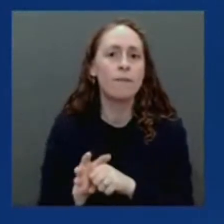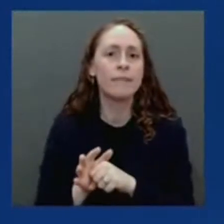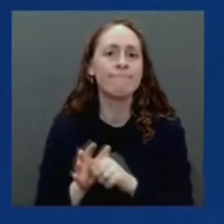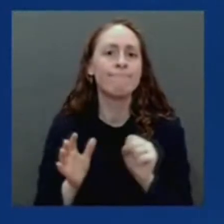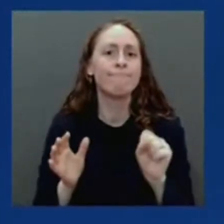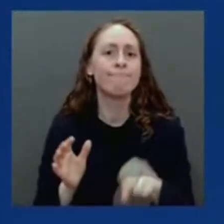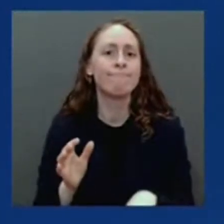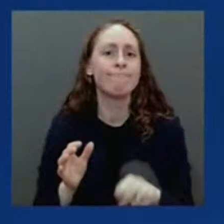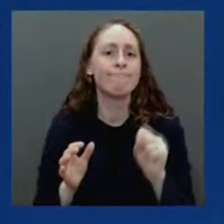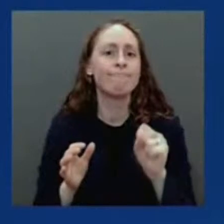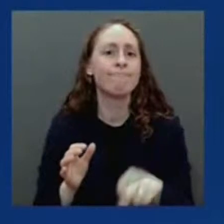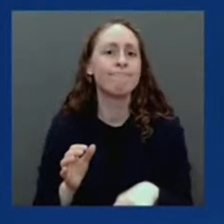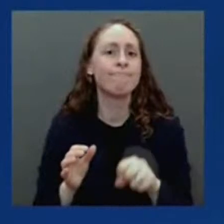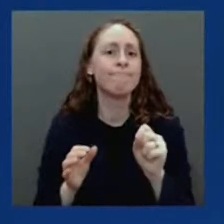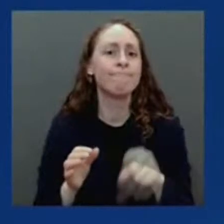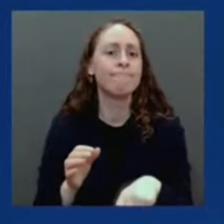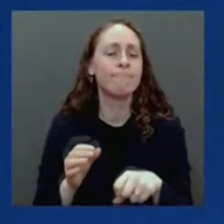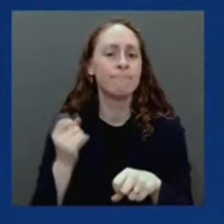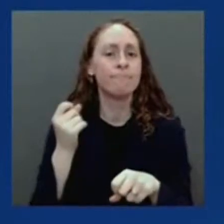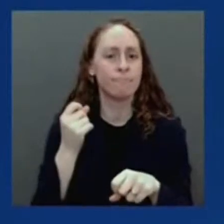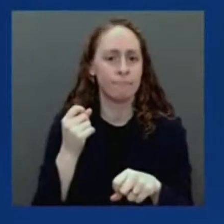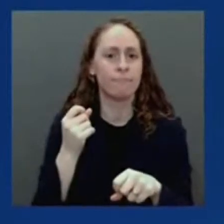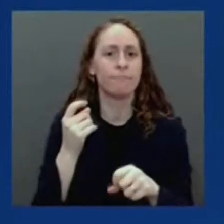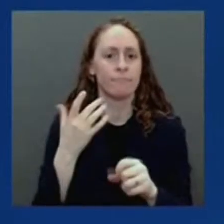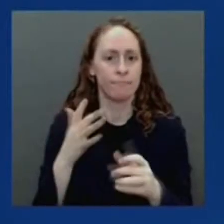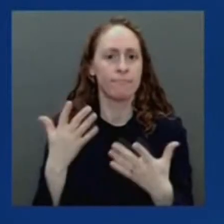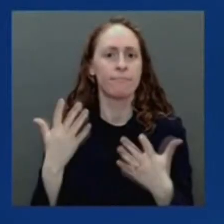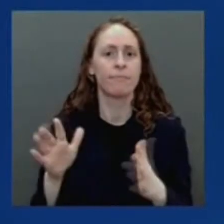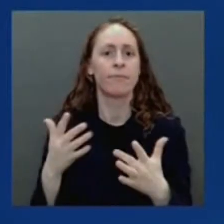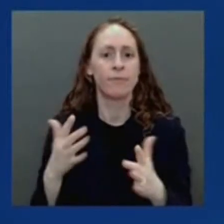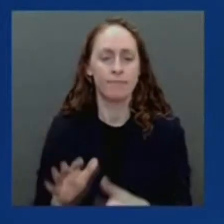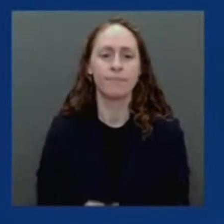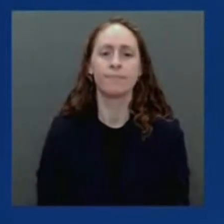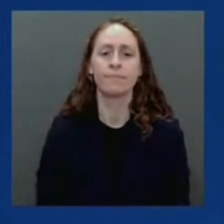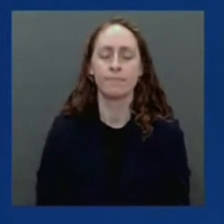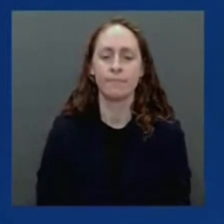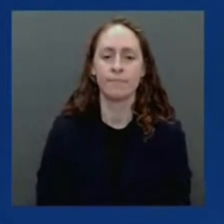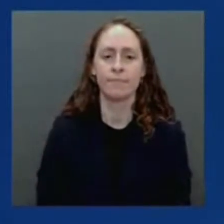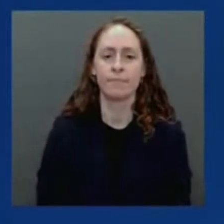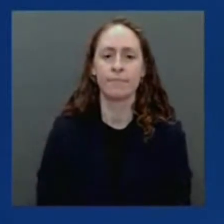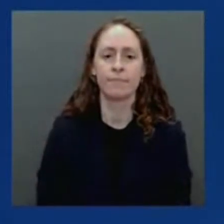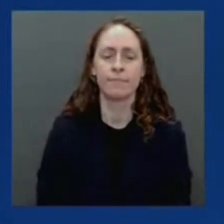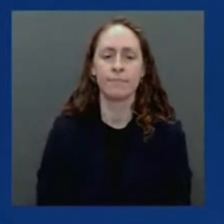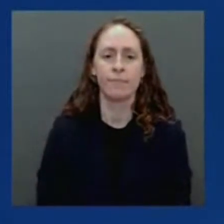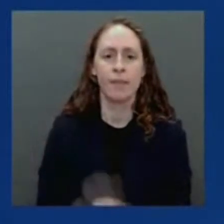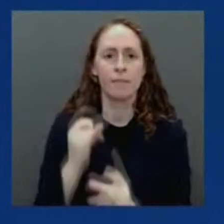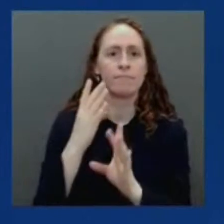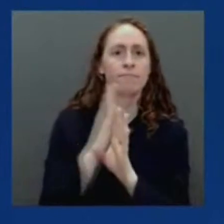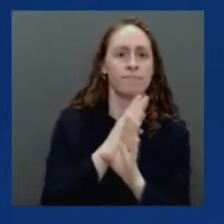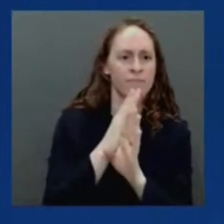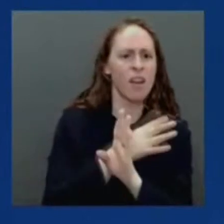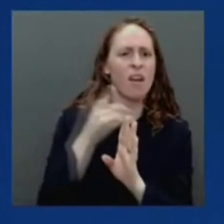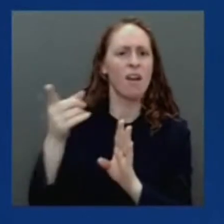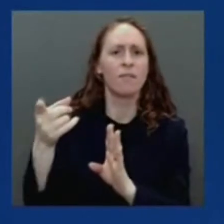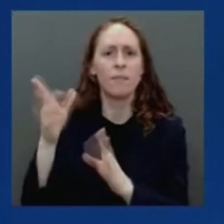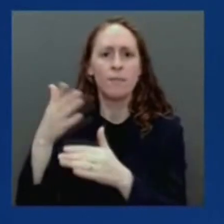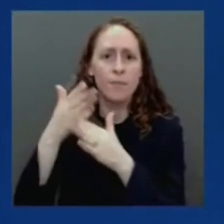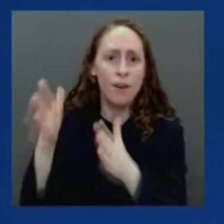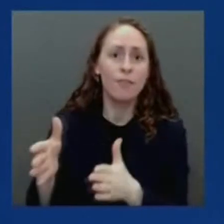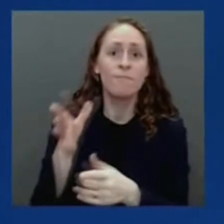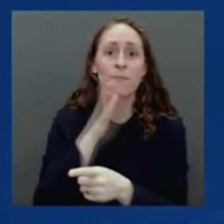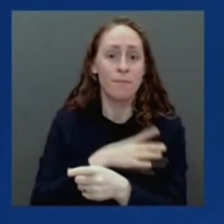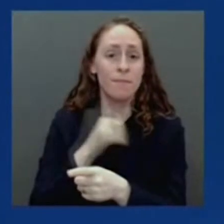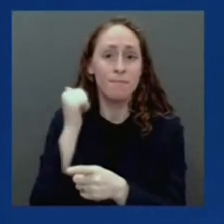However, COVID-19 disease only temporarily reduced male fertility. Next slide. In